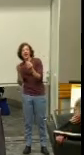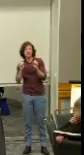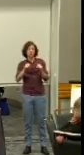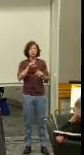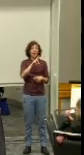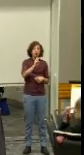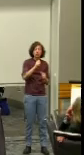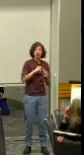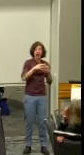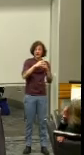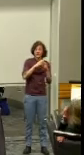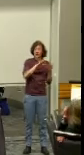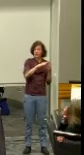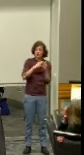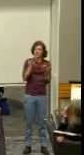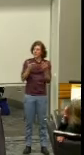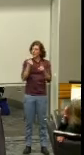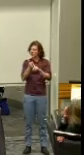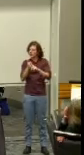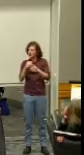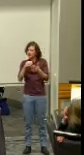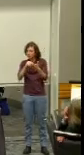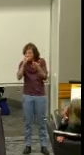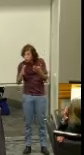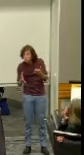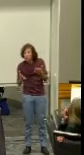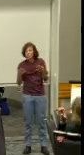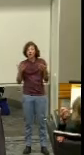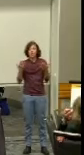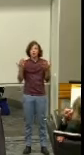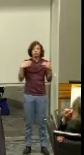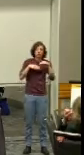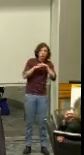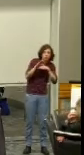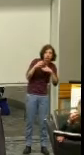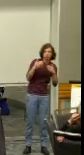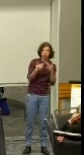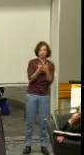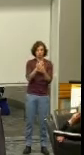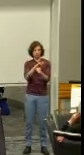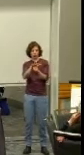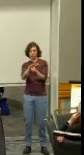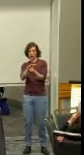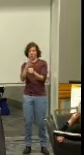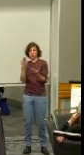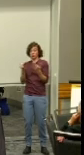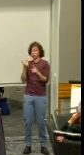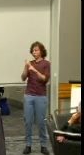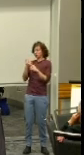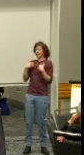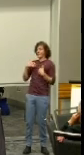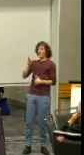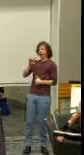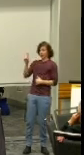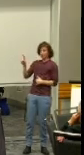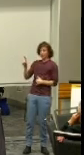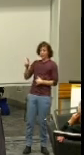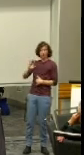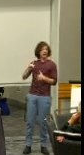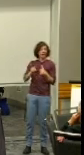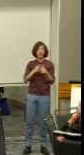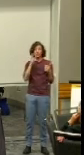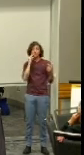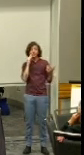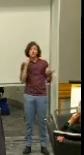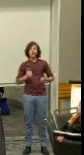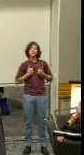if you're a student and you're moving into a new space, or if you are someone with IDD that's living on their own for the first time,